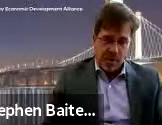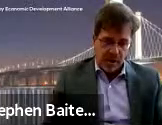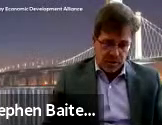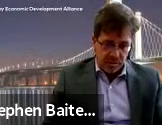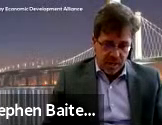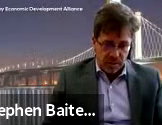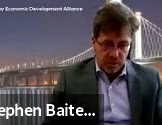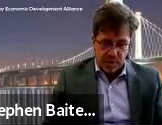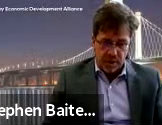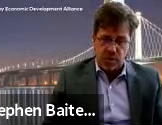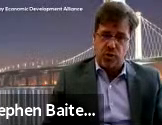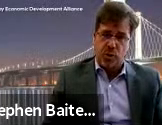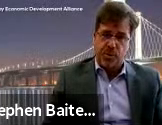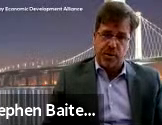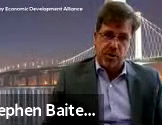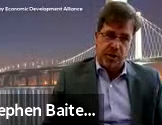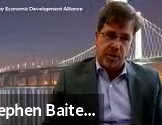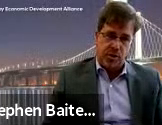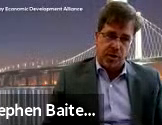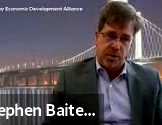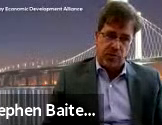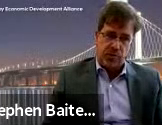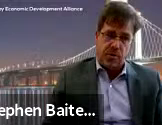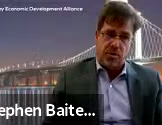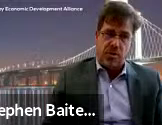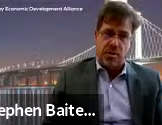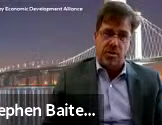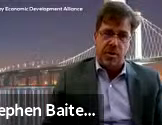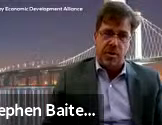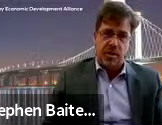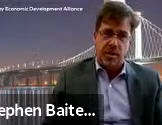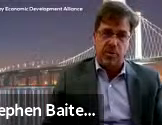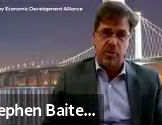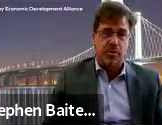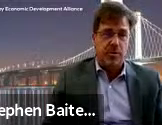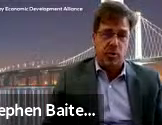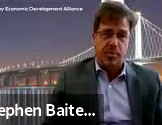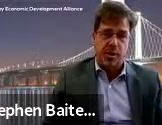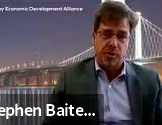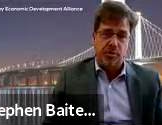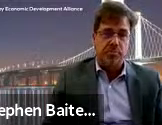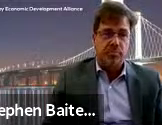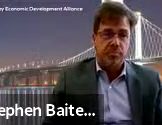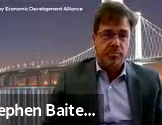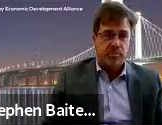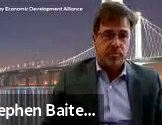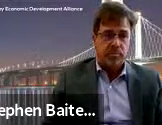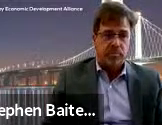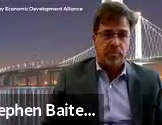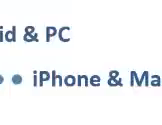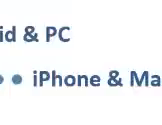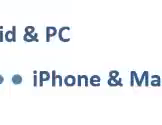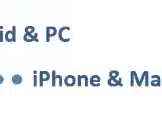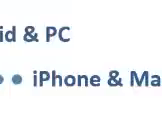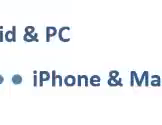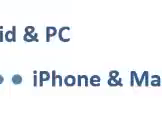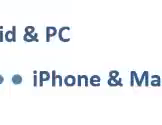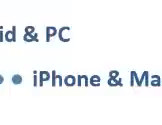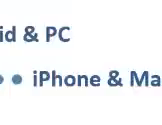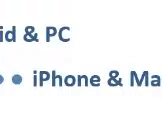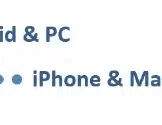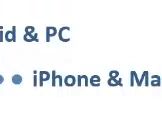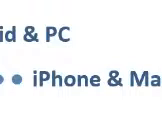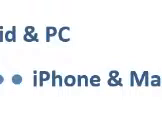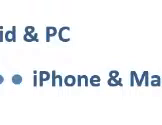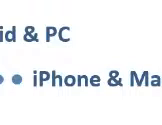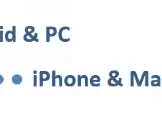Thank you very much. Let me ask our Spanish interpreter to share instructions for those seeking Spanish language interpretation. Buenas tardes. El evento